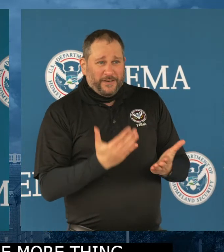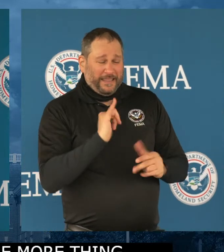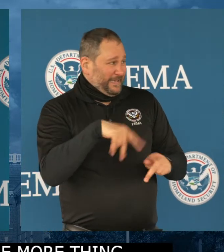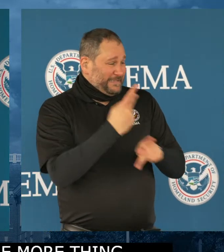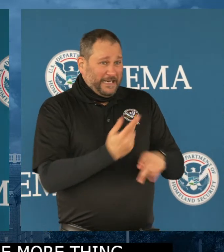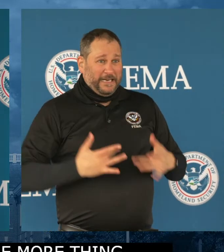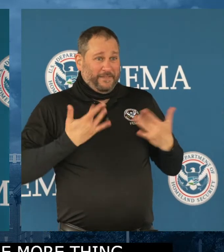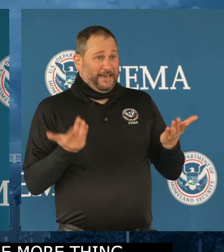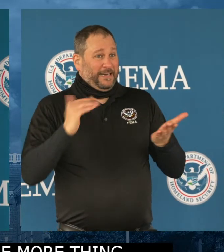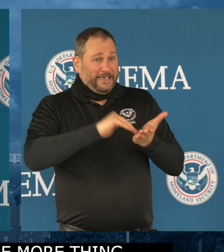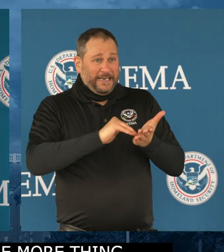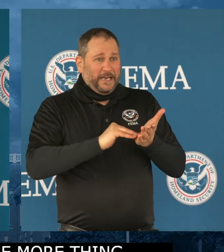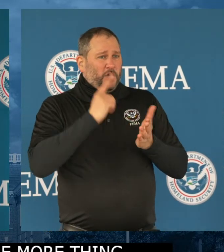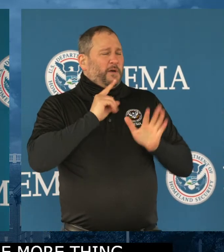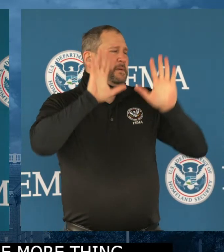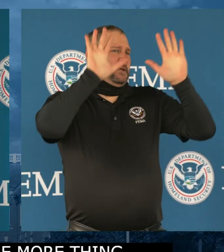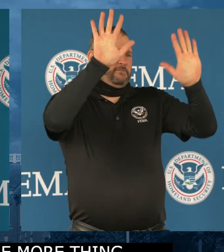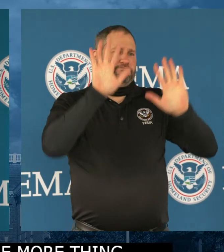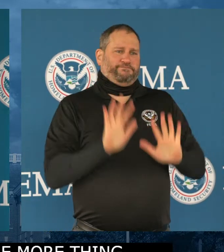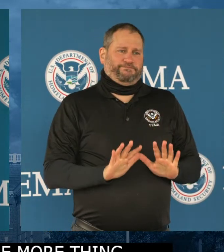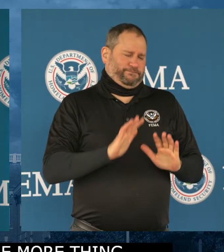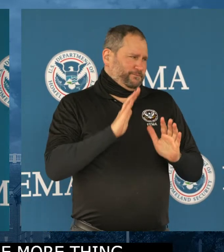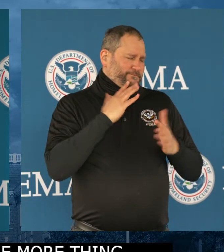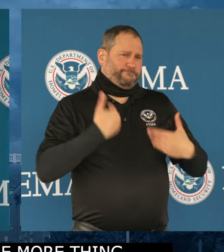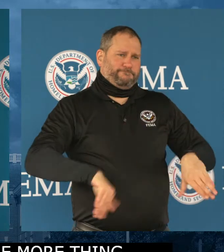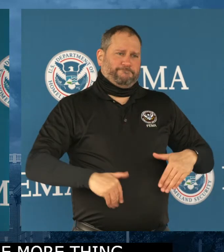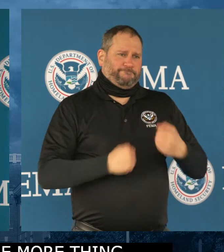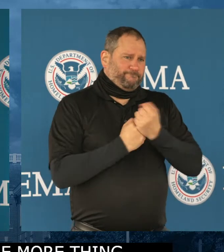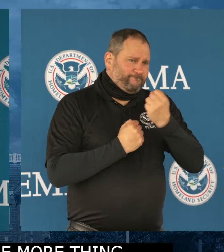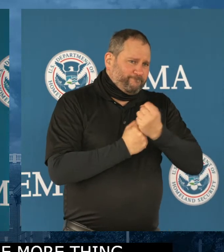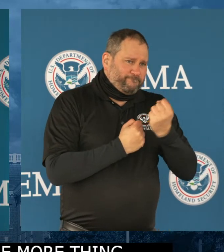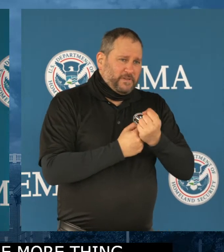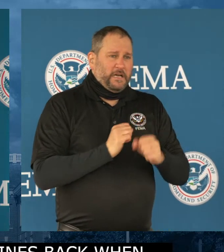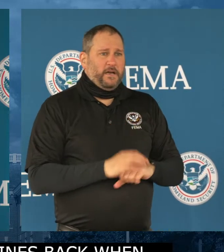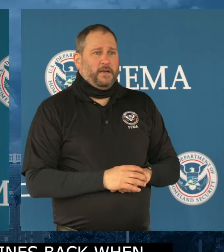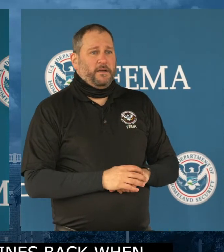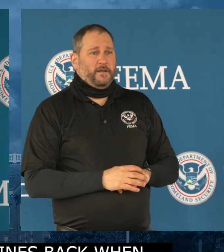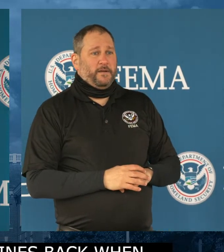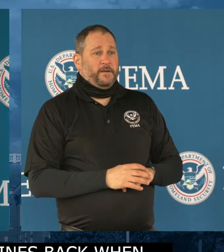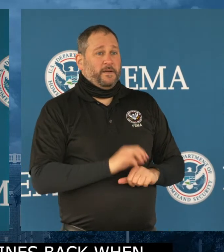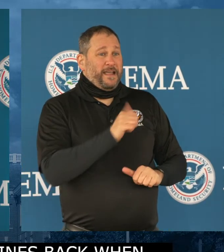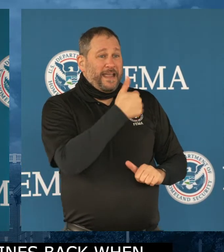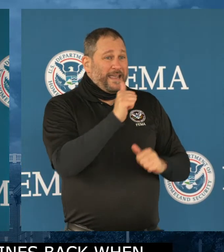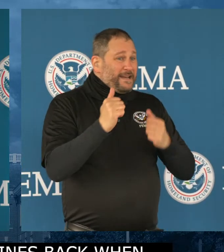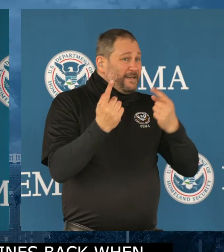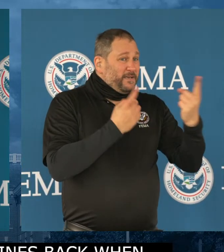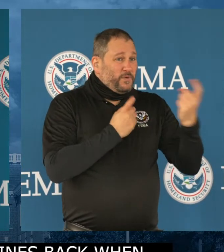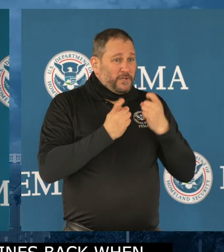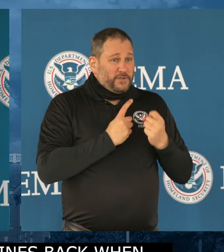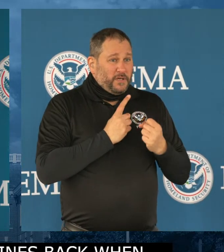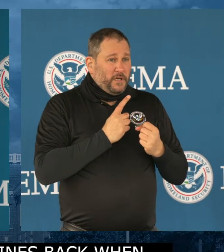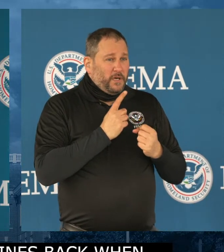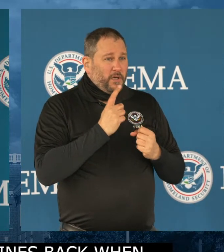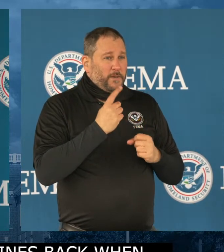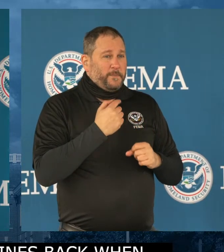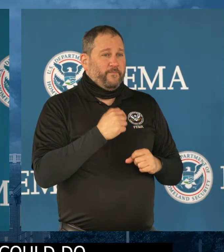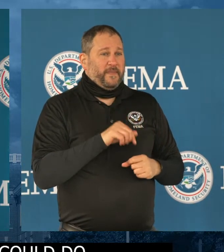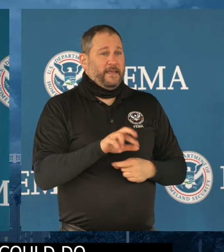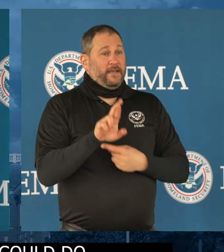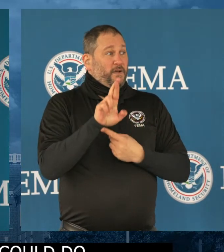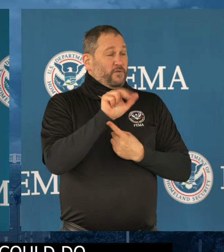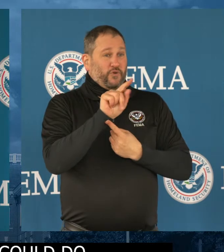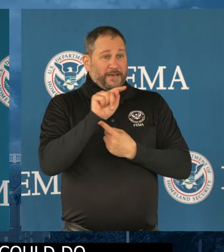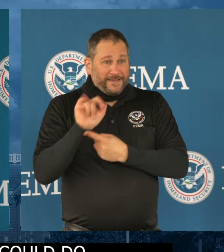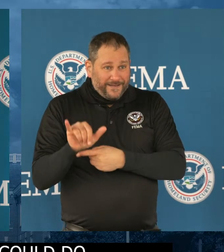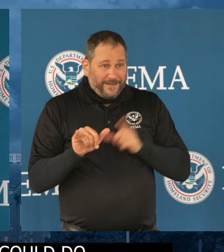would be a big deal. So any questions from the press, be happy to answer them. We have Dr. Rattay here, AJ Shaw. Jim, again, thank